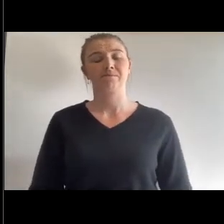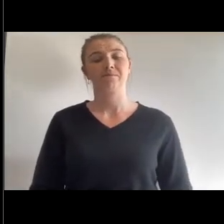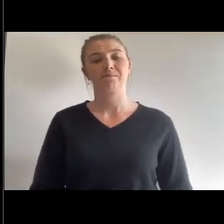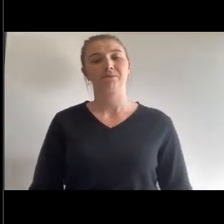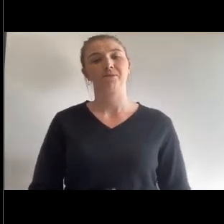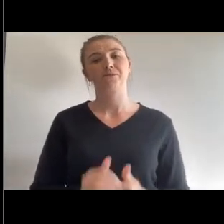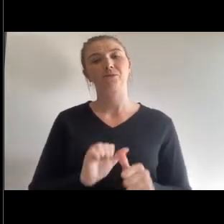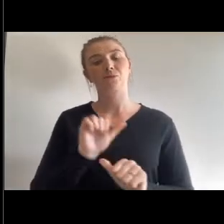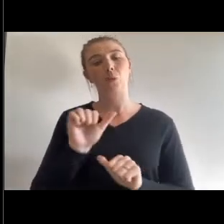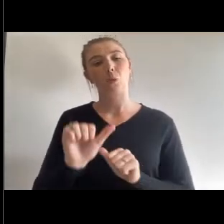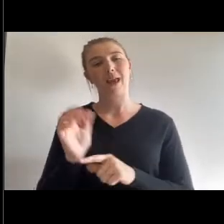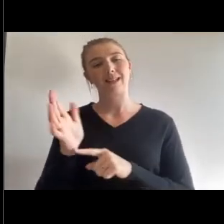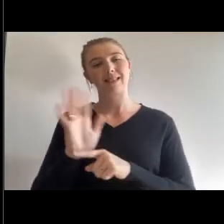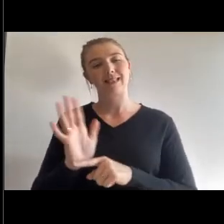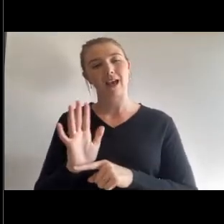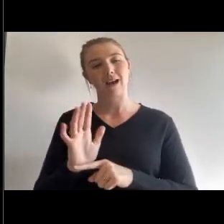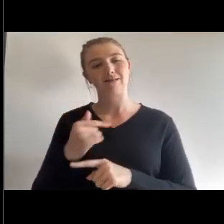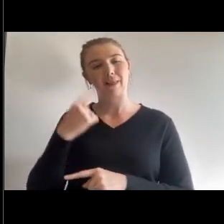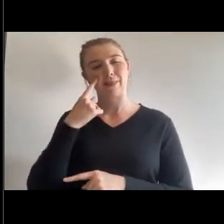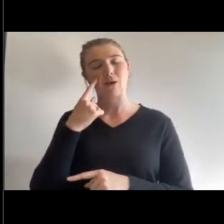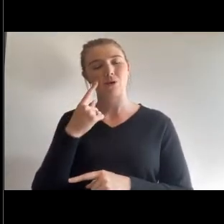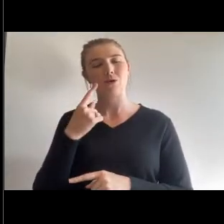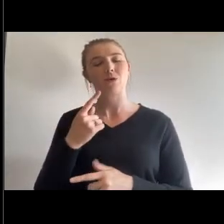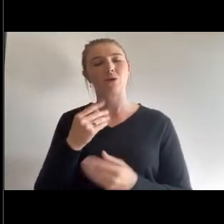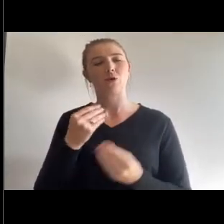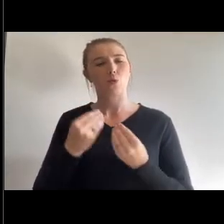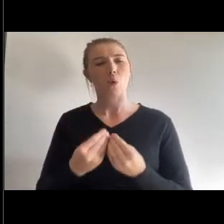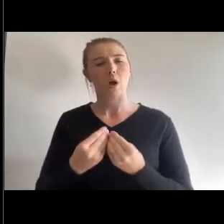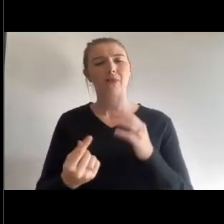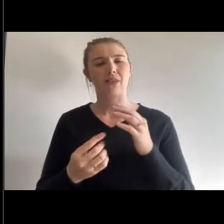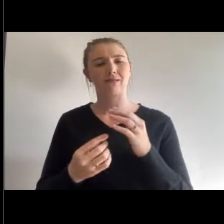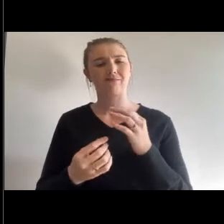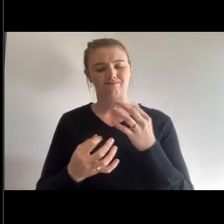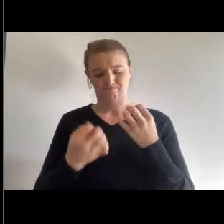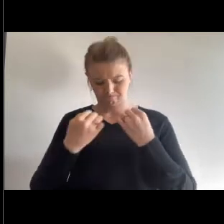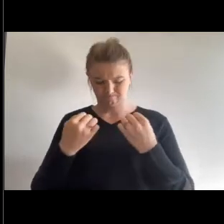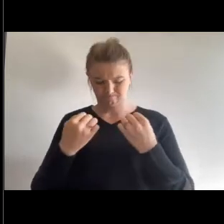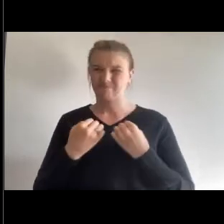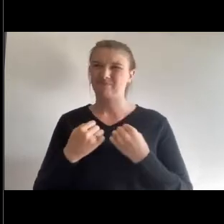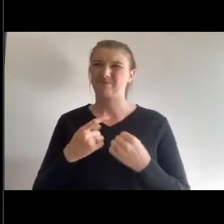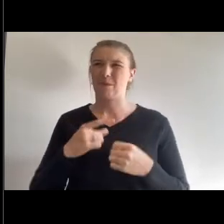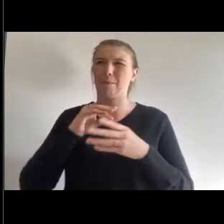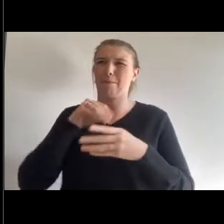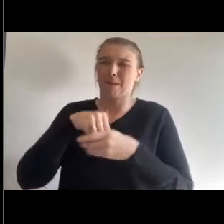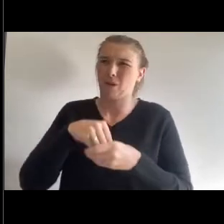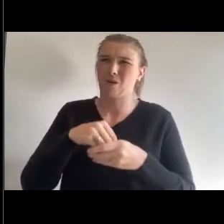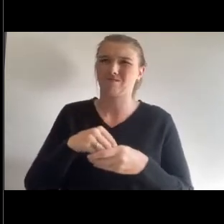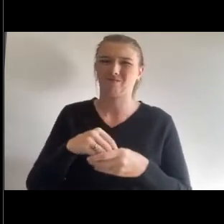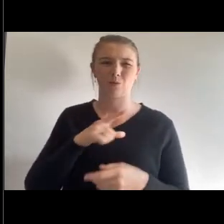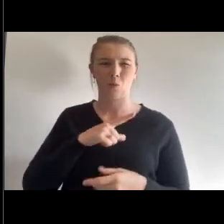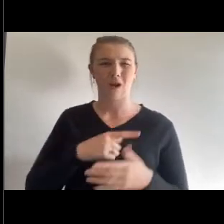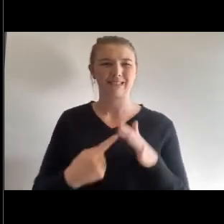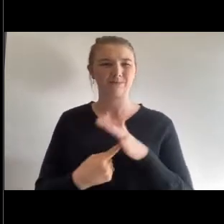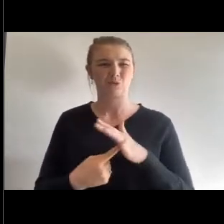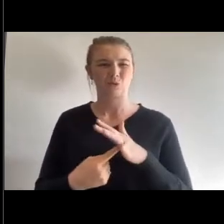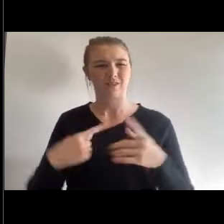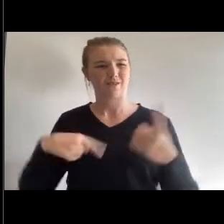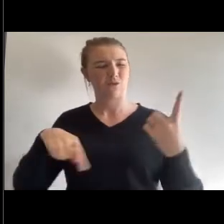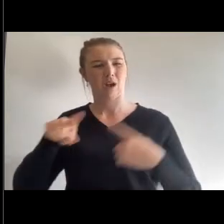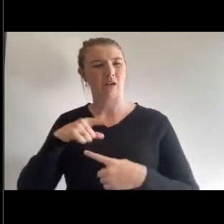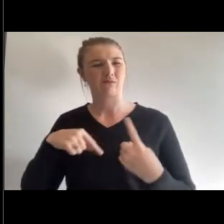I think it's really worth asking ourselves, like, why does belonging matter? I mean, I think for the longest time, conversations about belonging